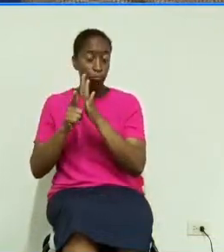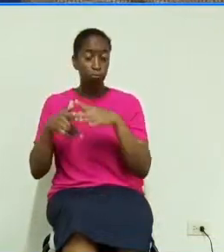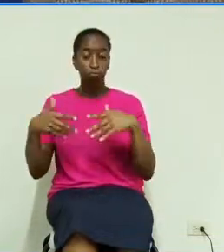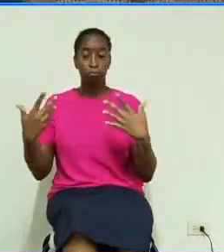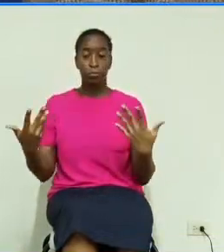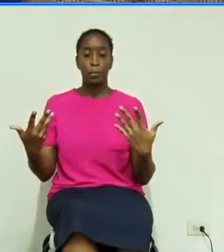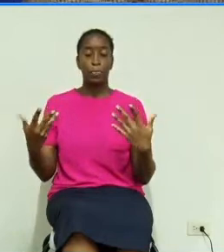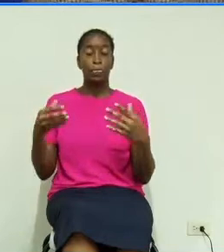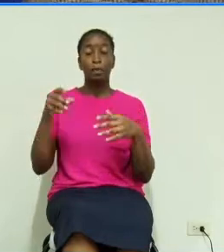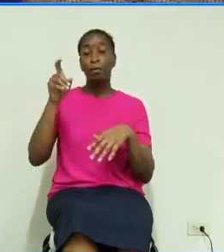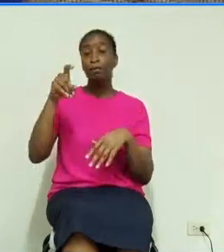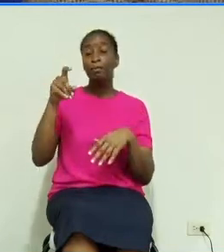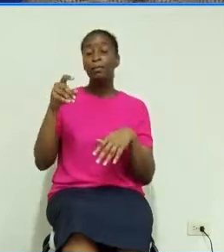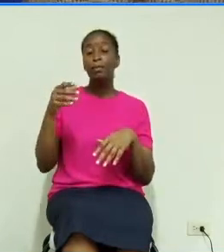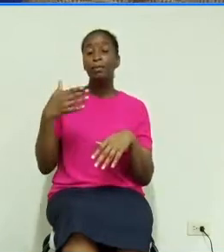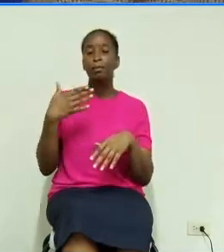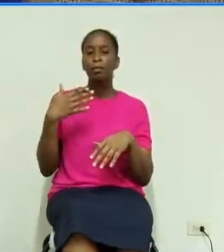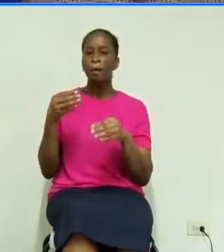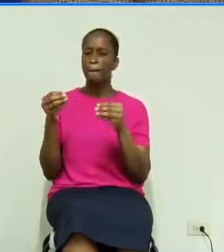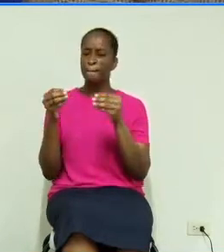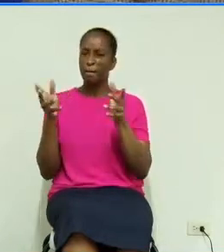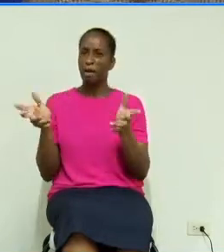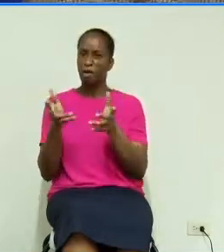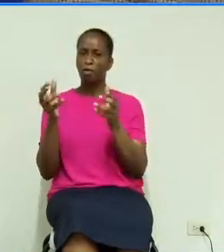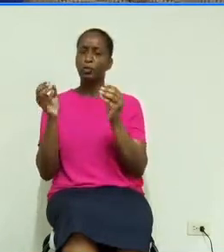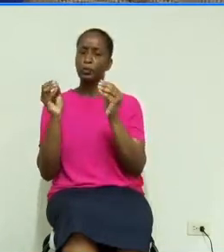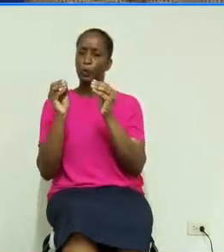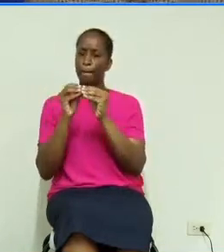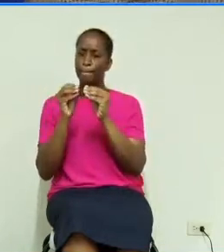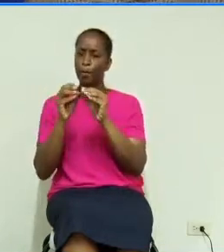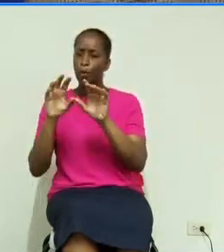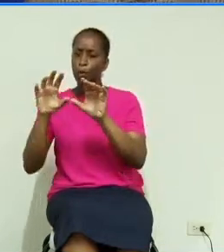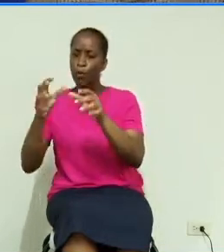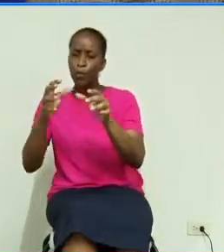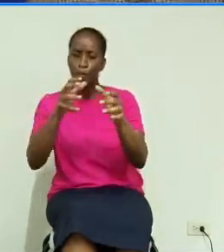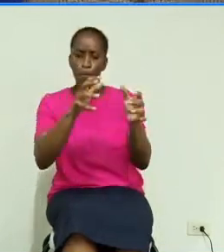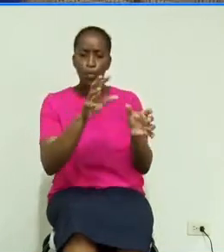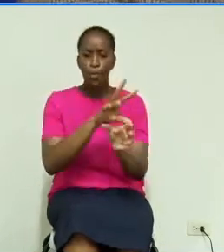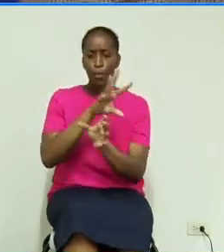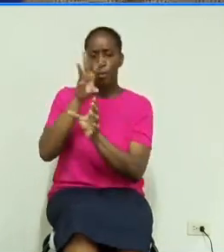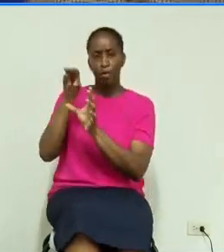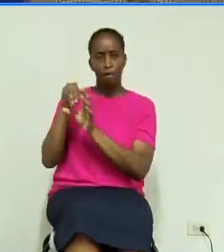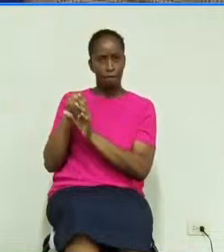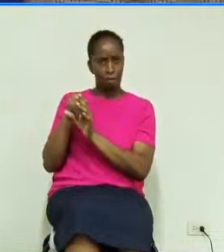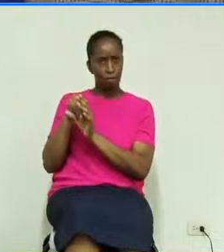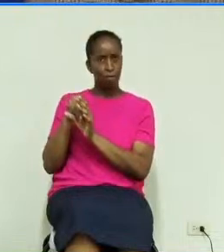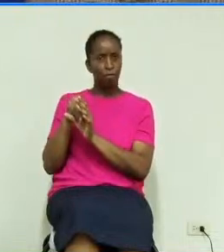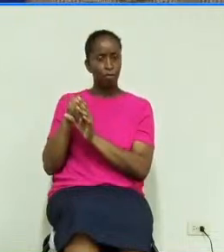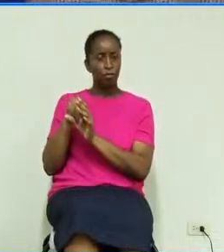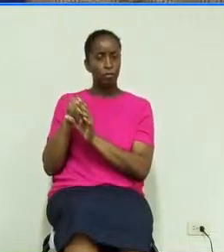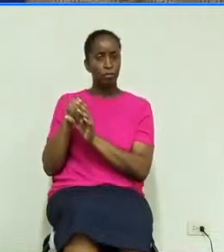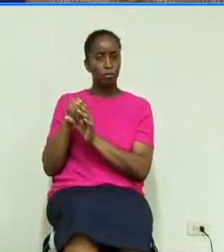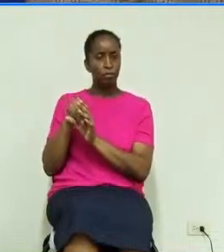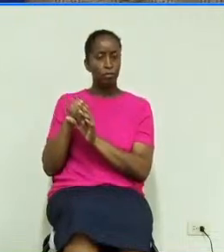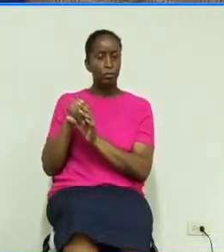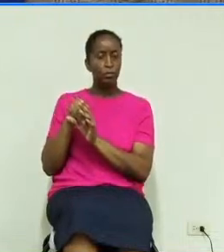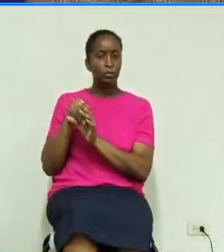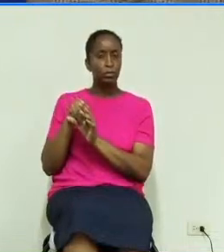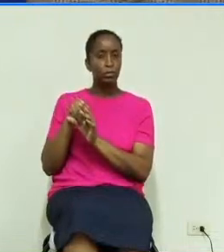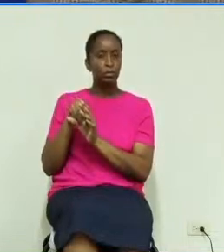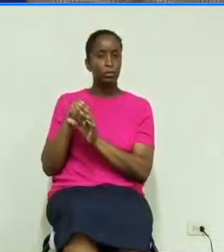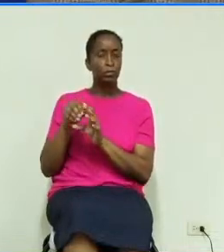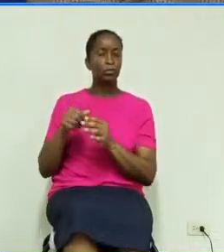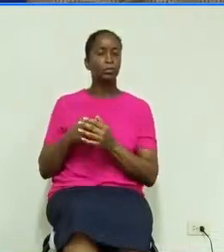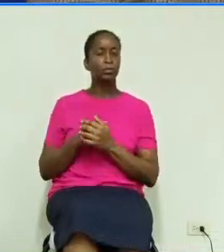do determine that participation of particular groups must be broadened and enhanced, my